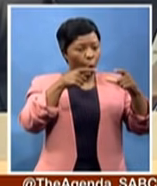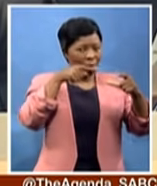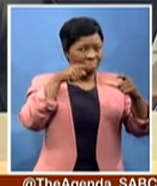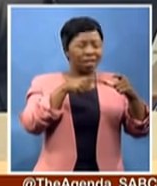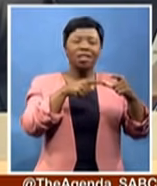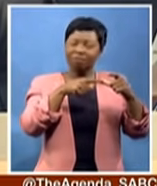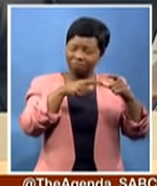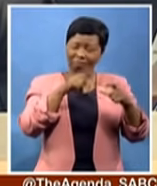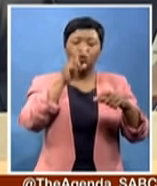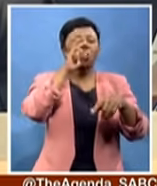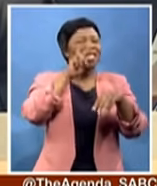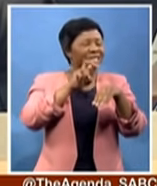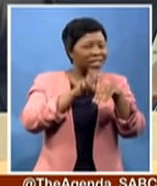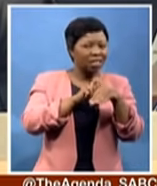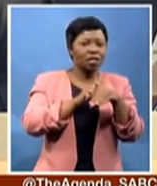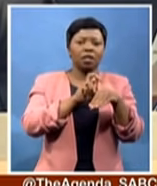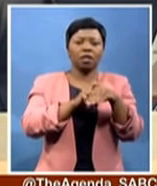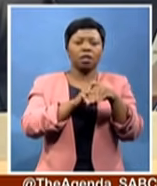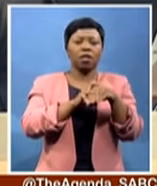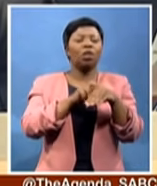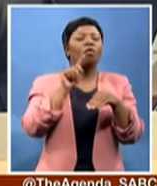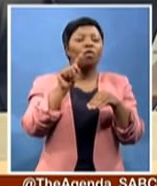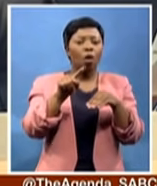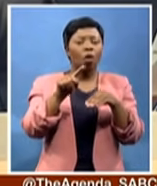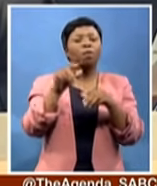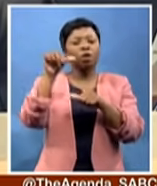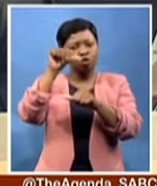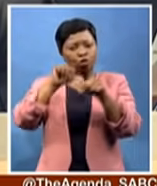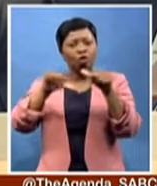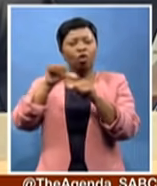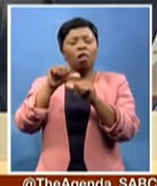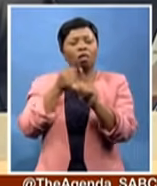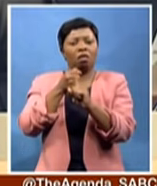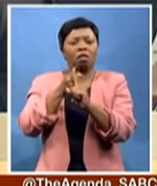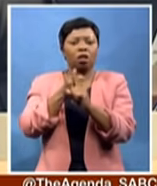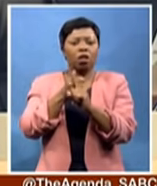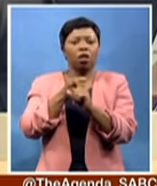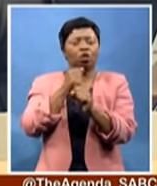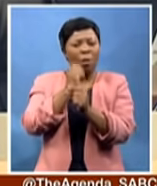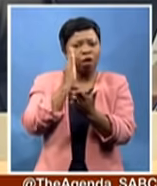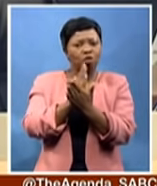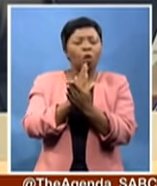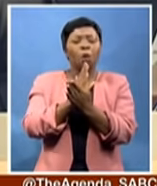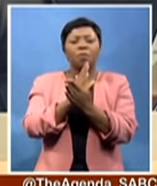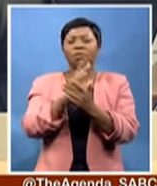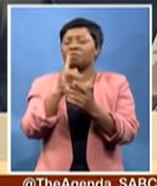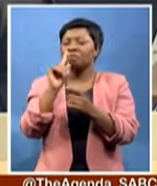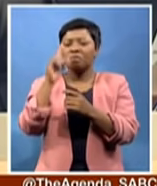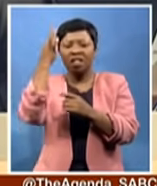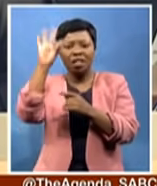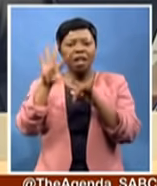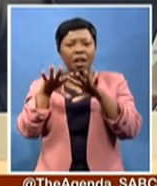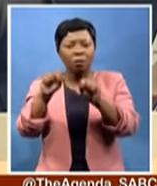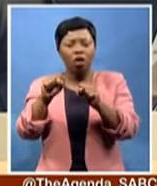social effort to end all forms of state capture and corruption.